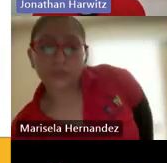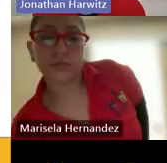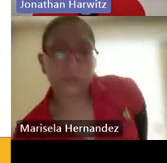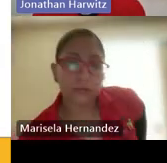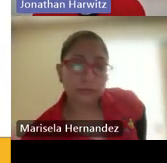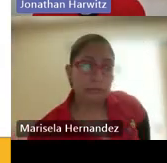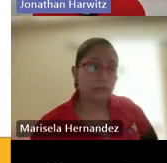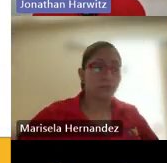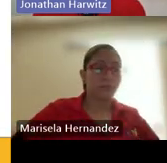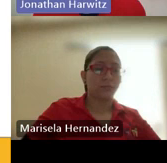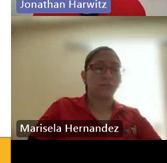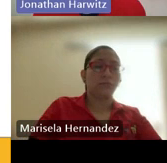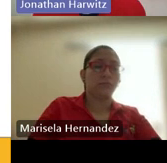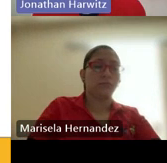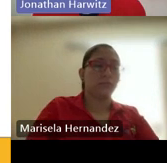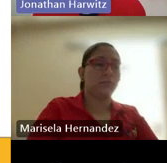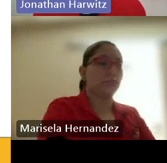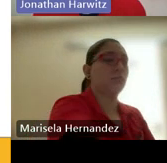You can see